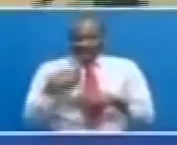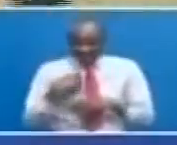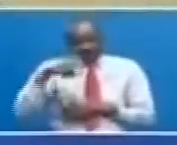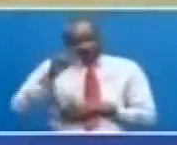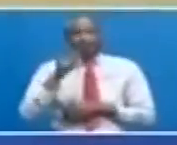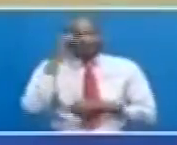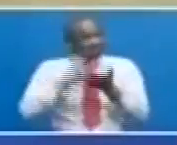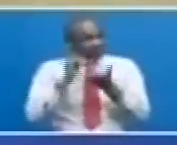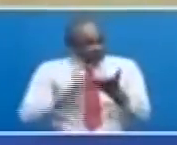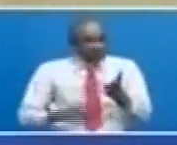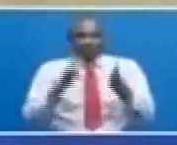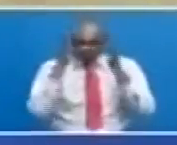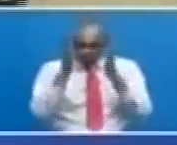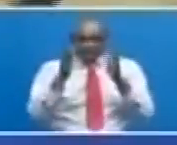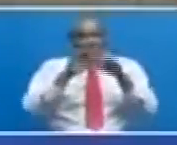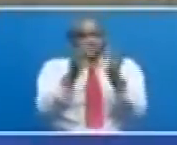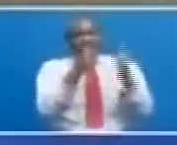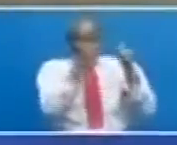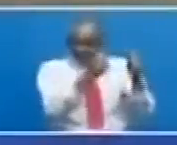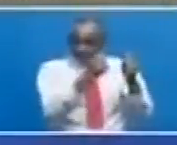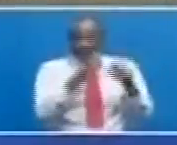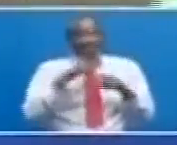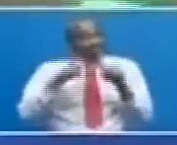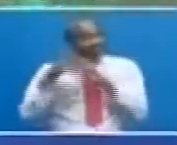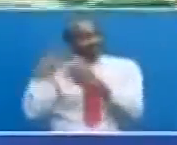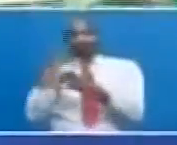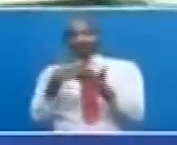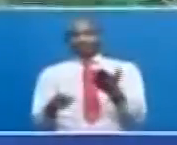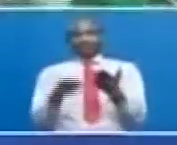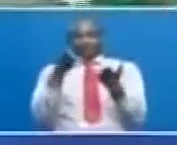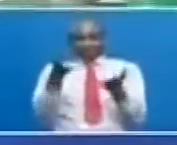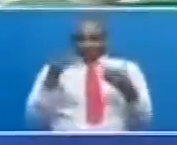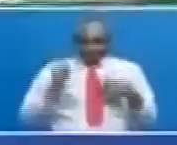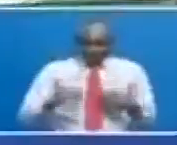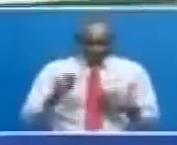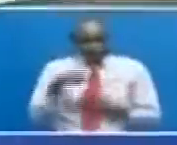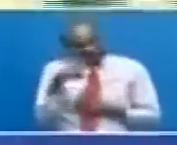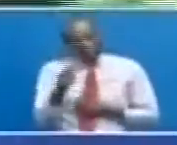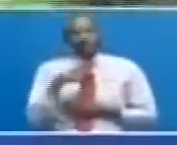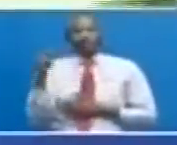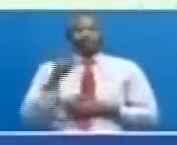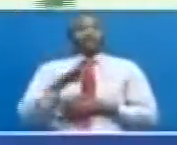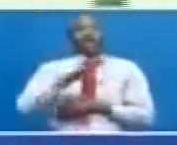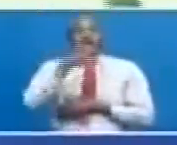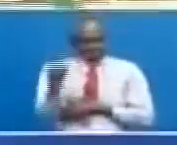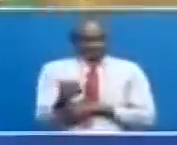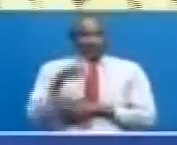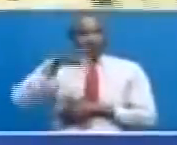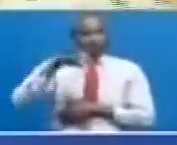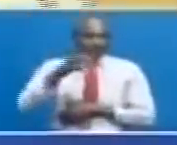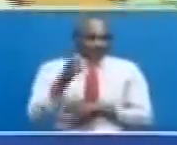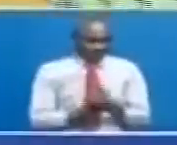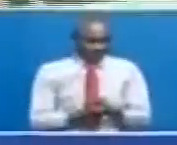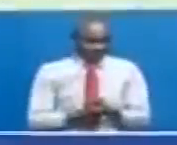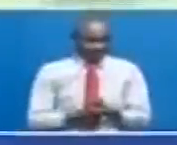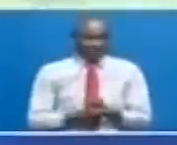believes his charges are now focused on World Cup, despite earlier reports that he carried some of the players favored going to All Africa Games in Congo Brazzaville. Hiyo